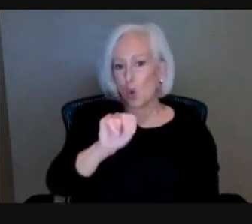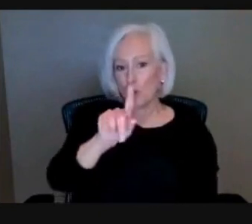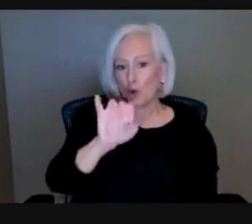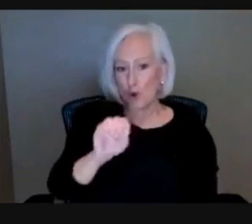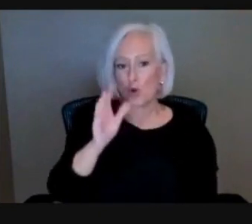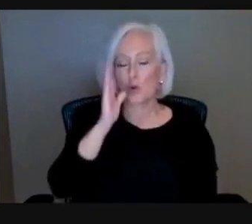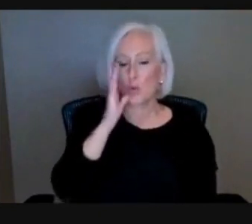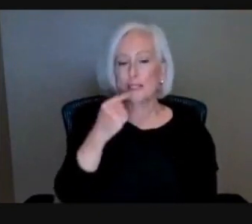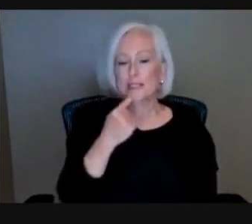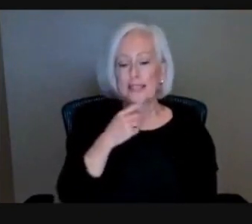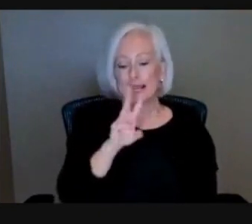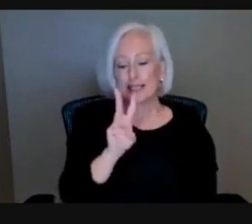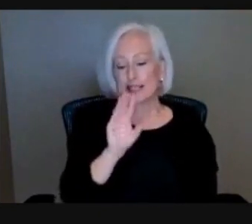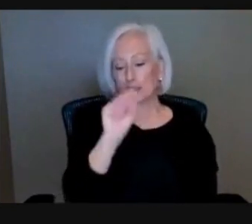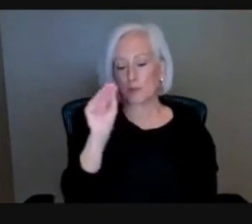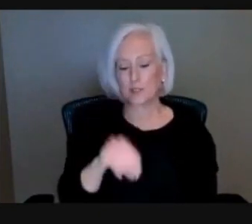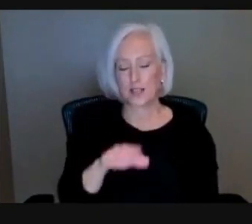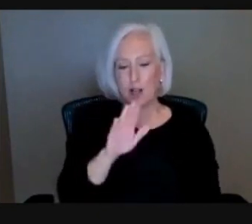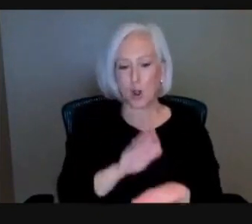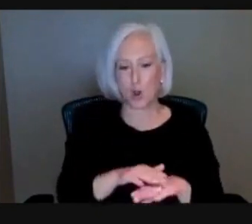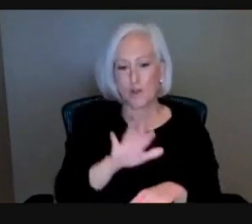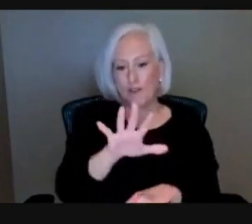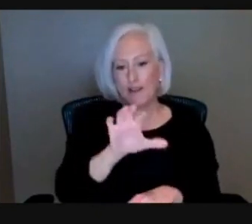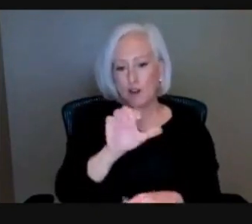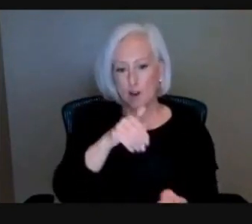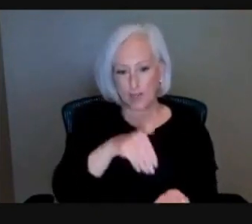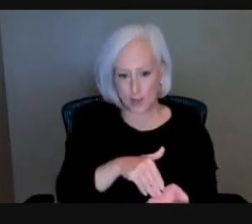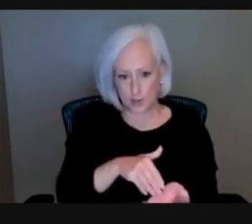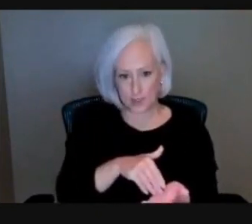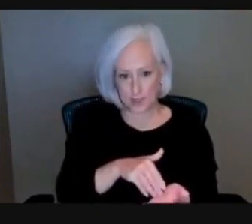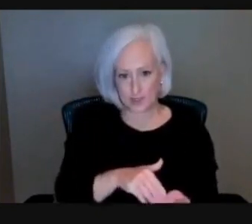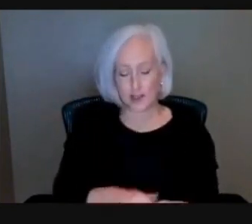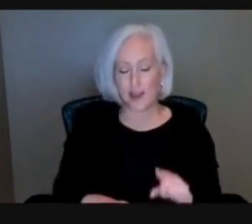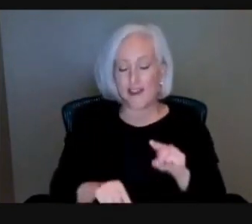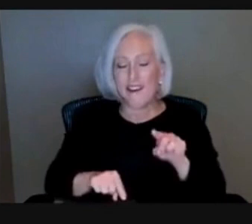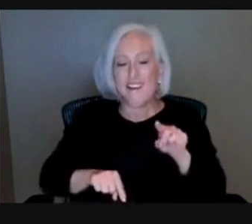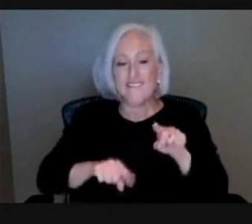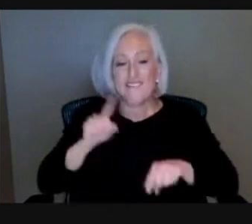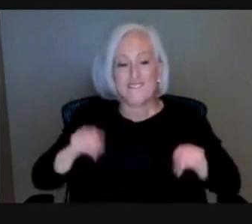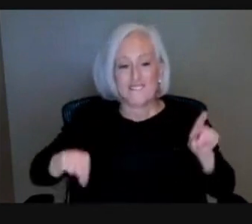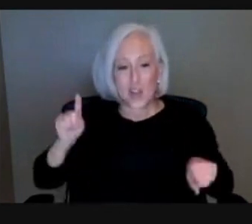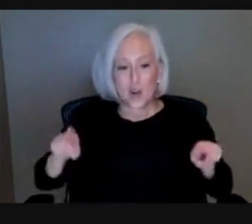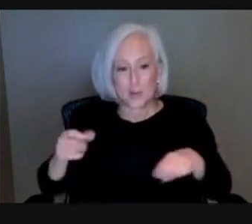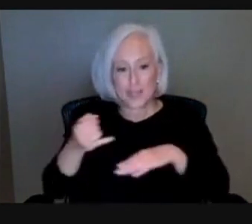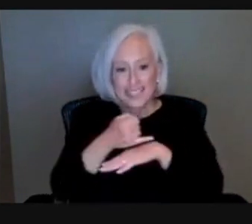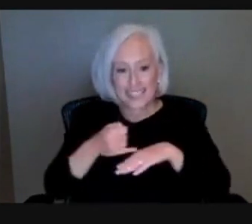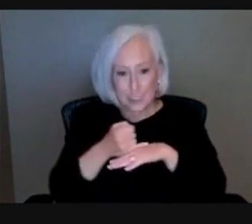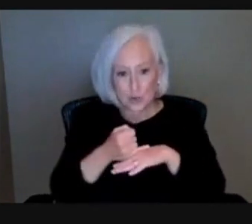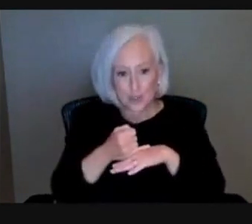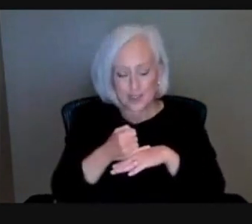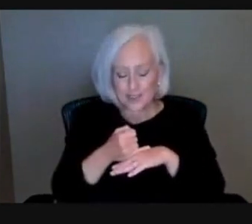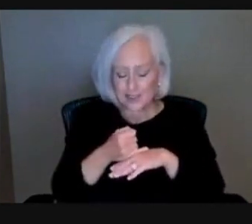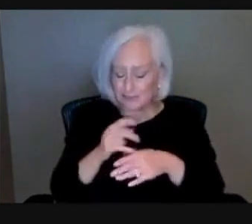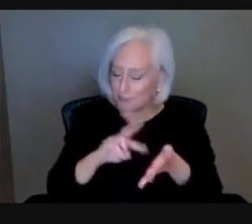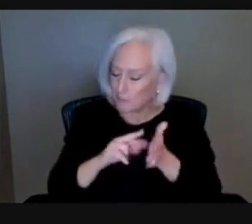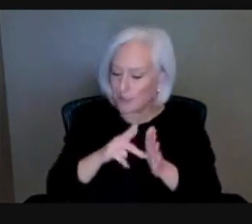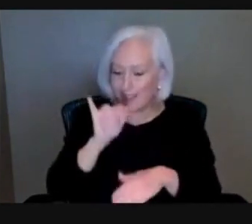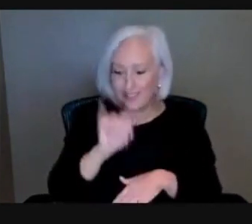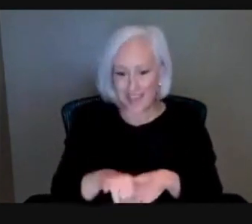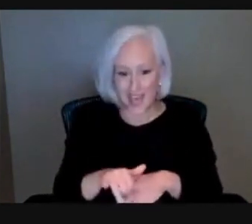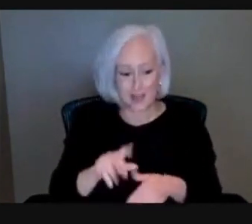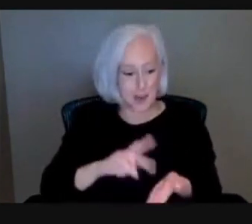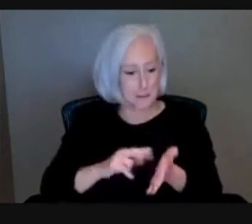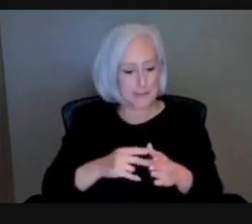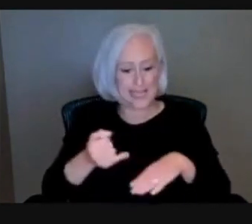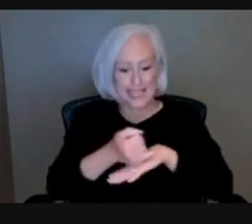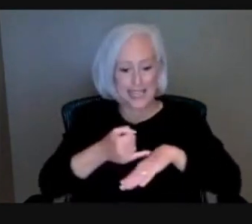paying 6% on $500,000. A variable interest rate is exactly that. It means it's an interest rate that goes